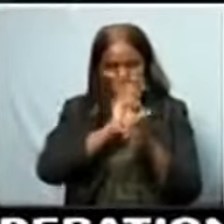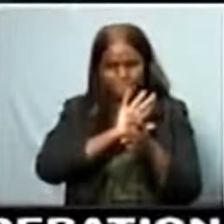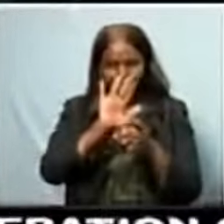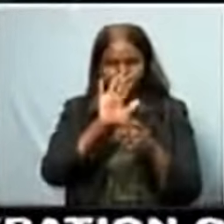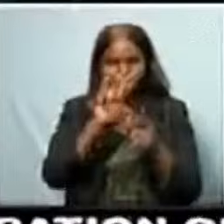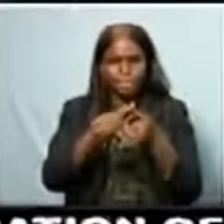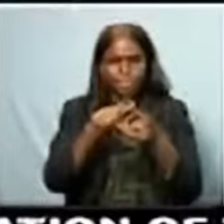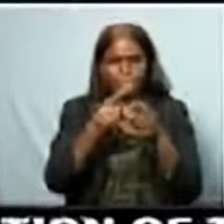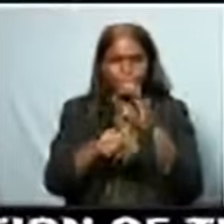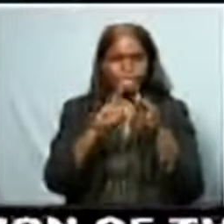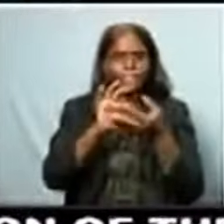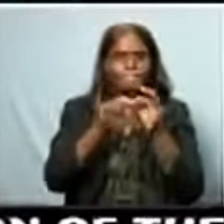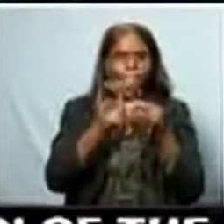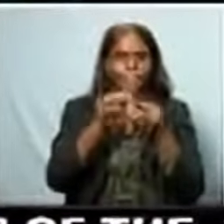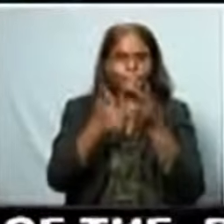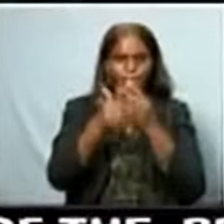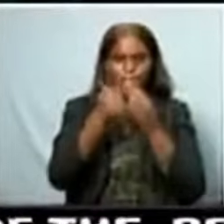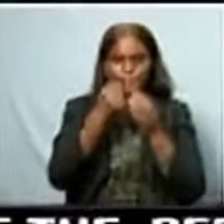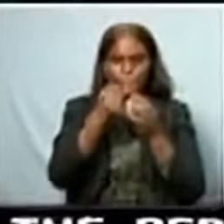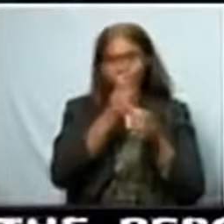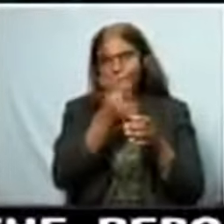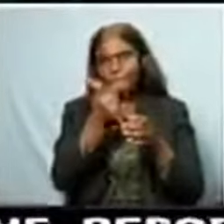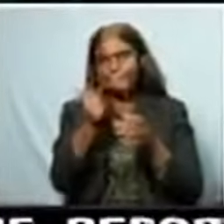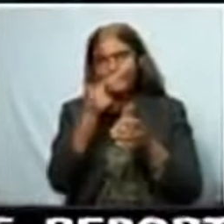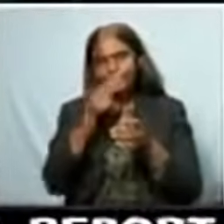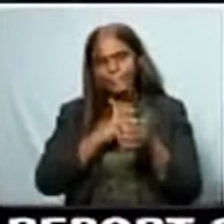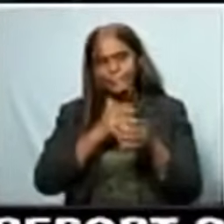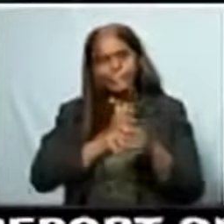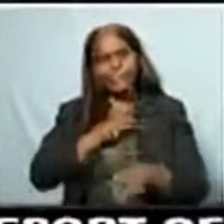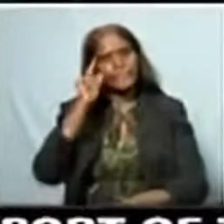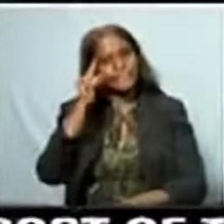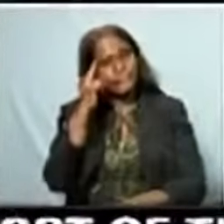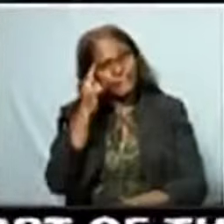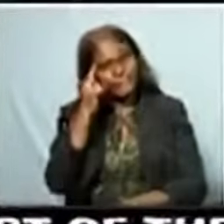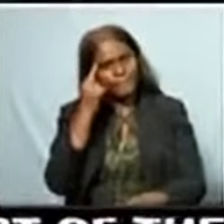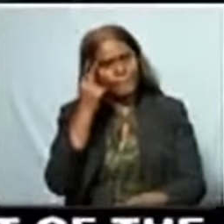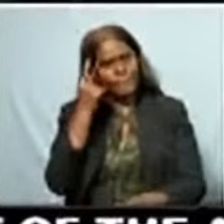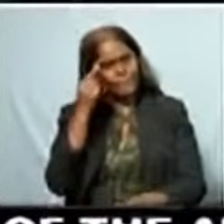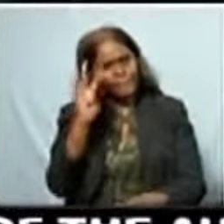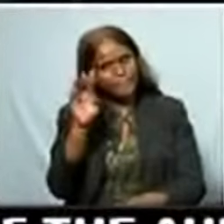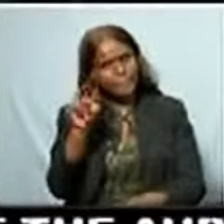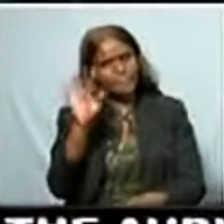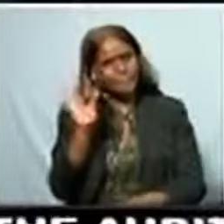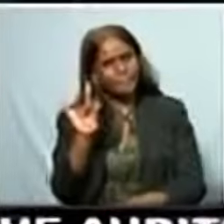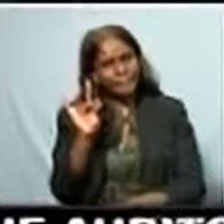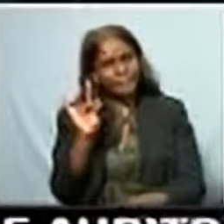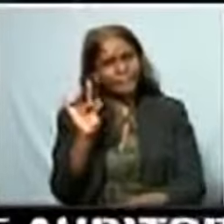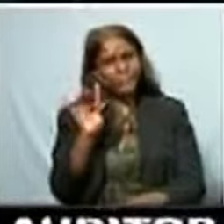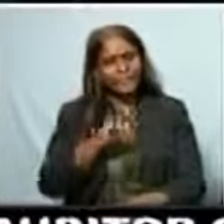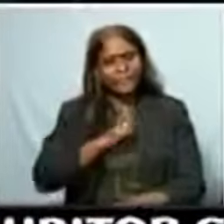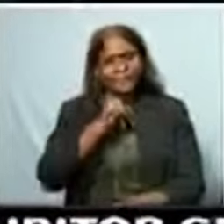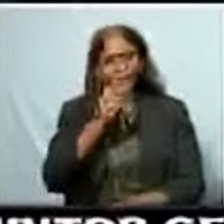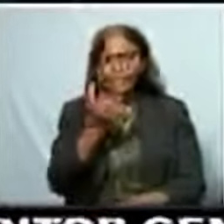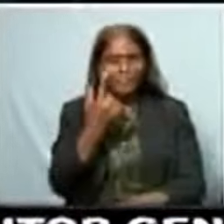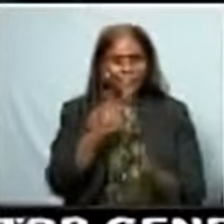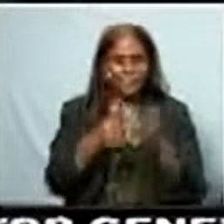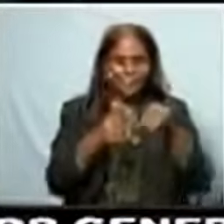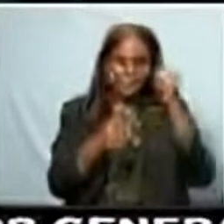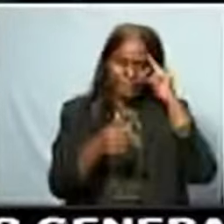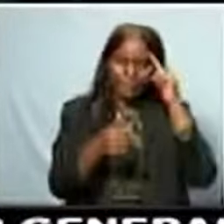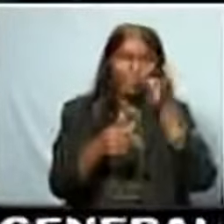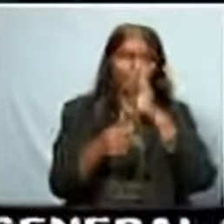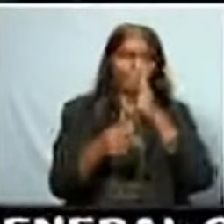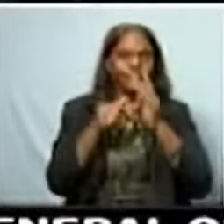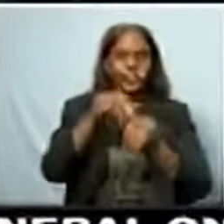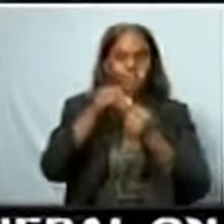to coordinate what they are saying. Others are saying, I think it was 4.8. So we don't want what you think. Be